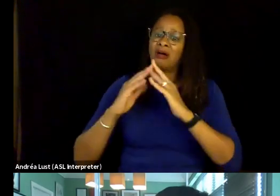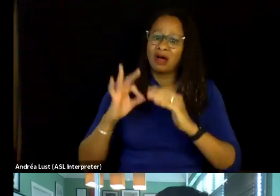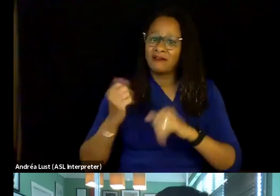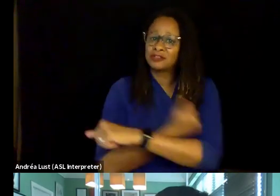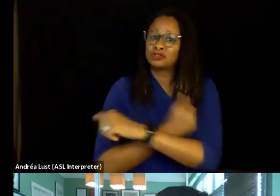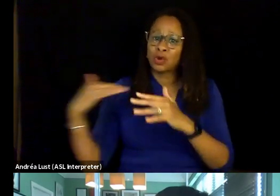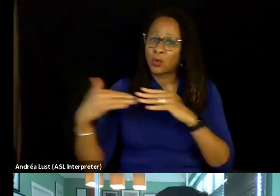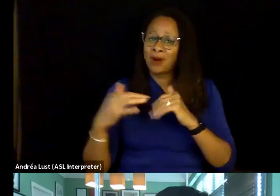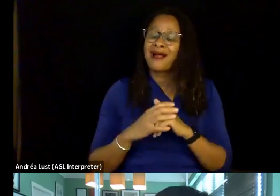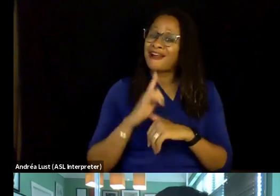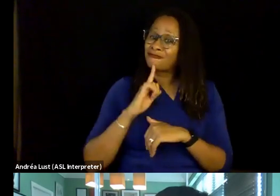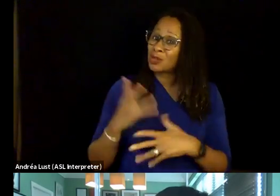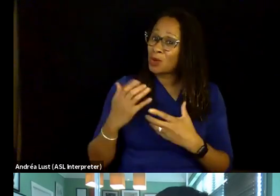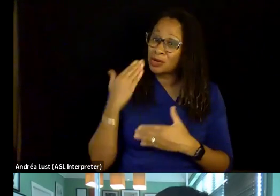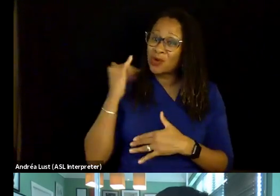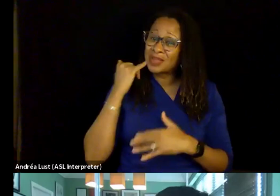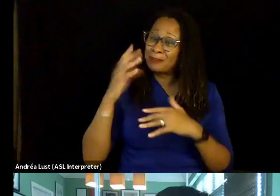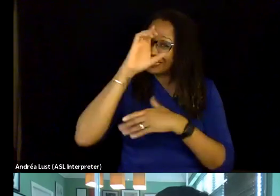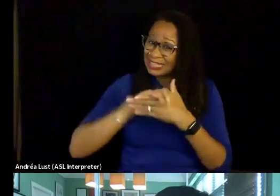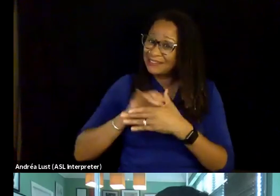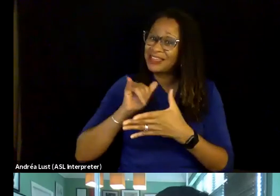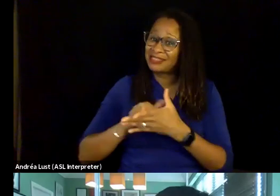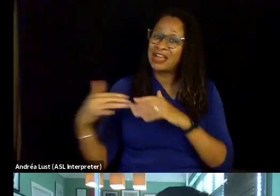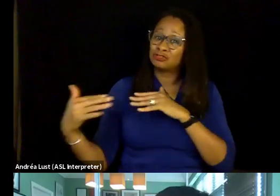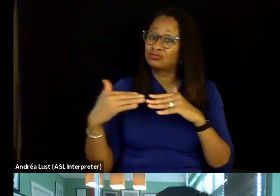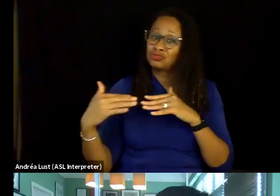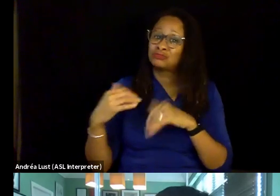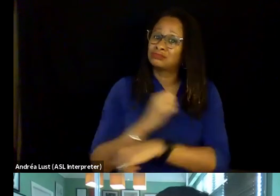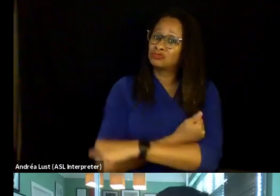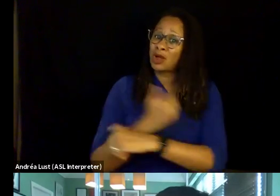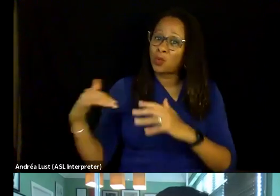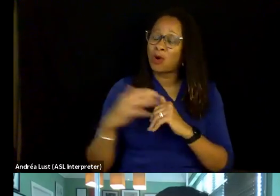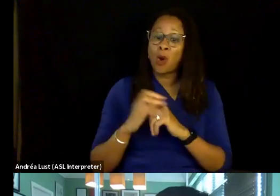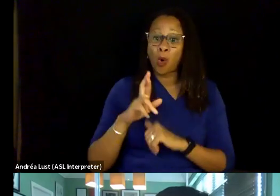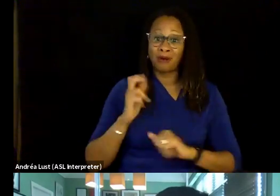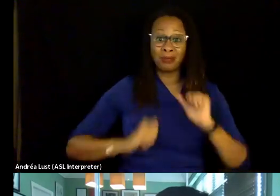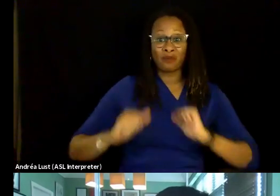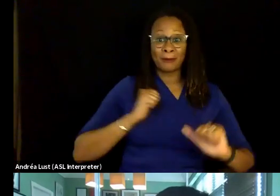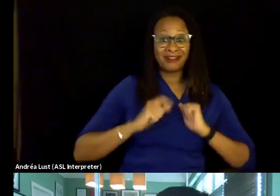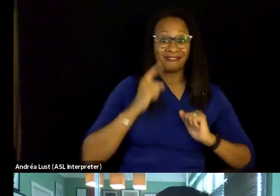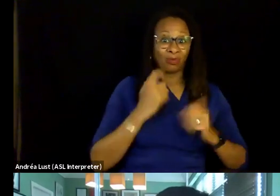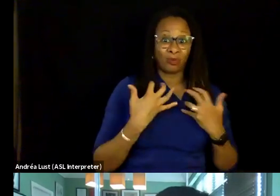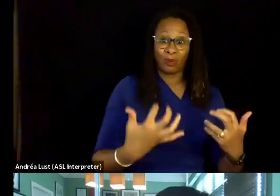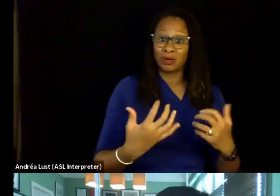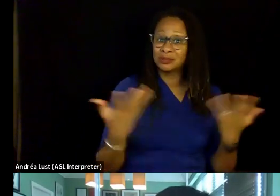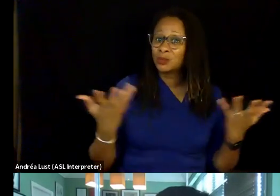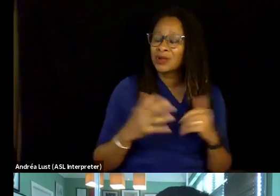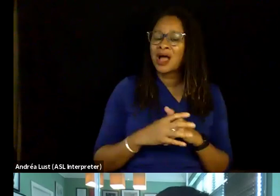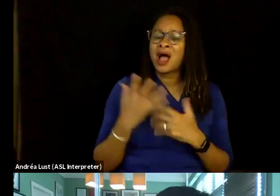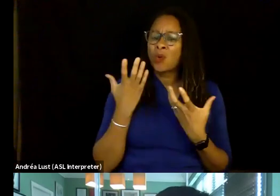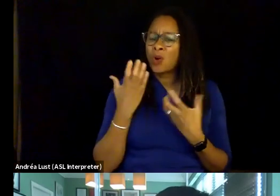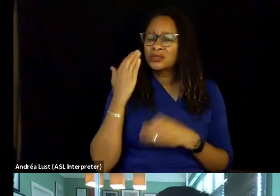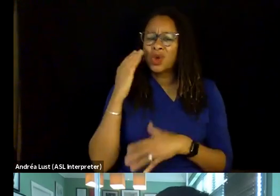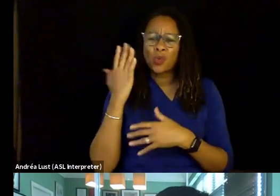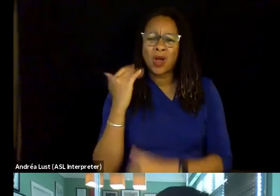you really believed in the drug war, or was it all performative, right? I wanted to know why Mocha was